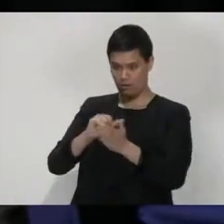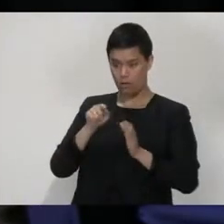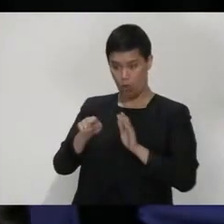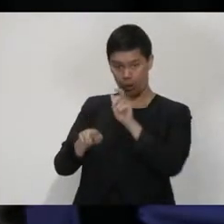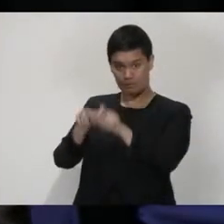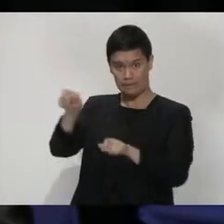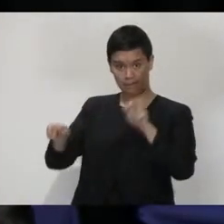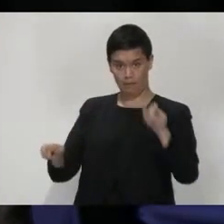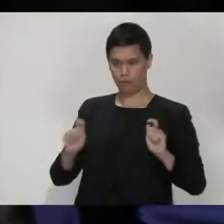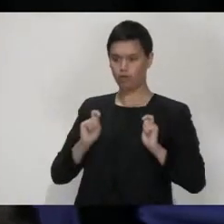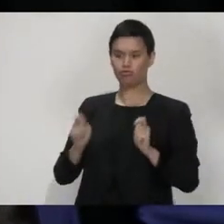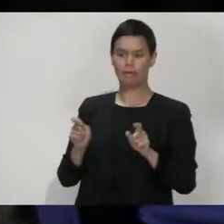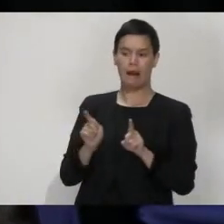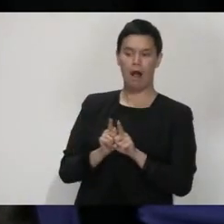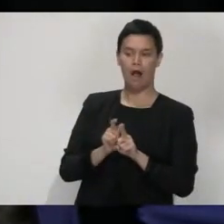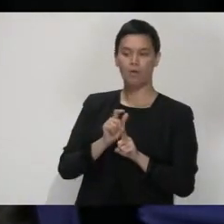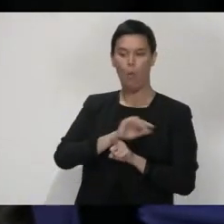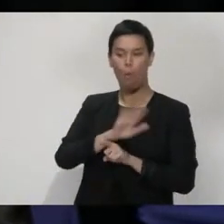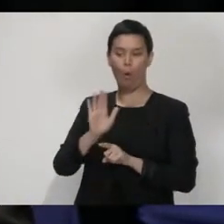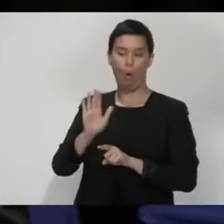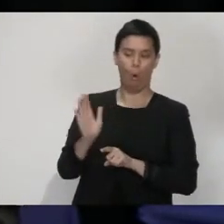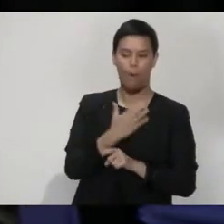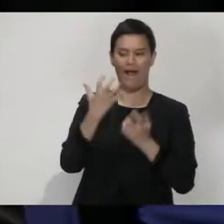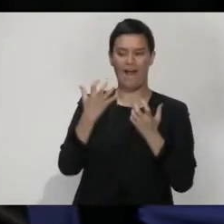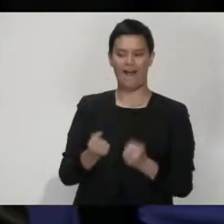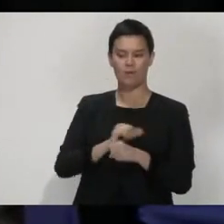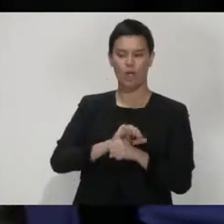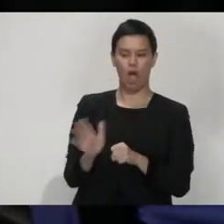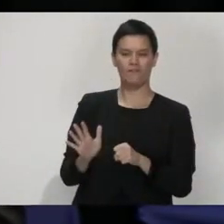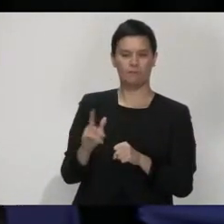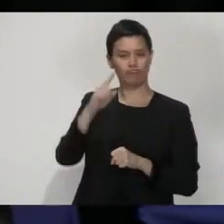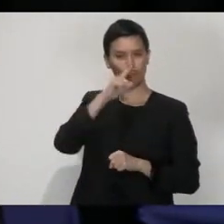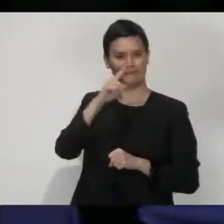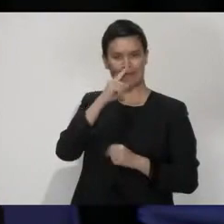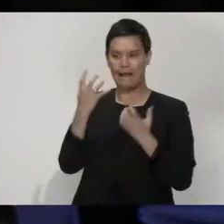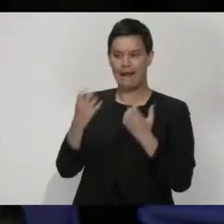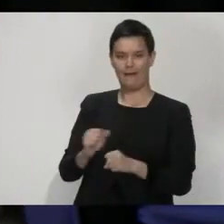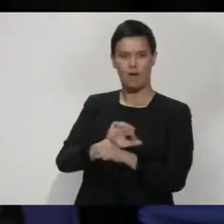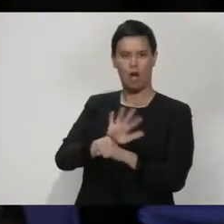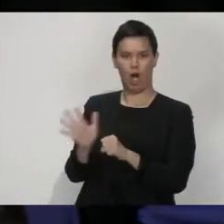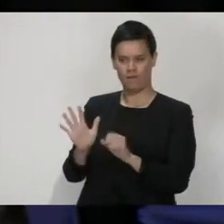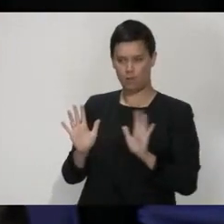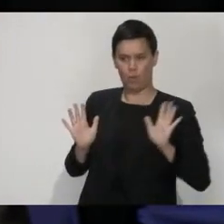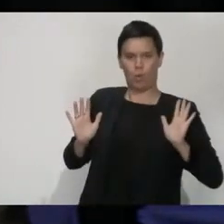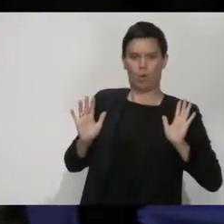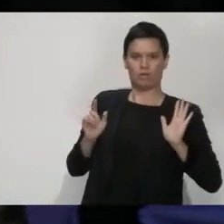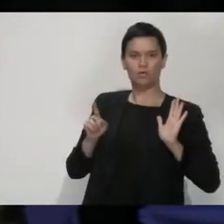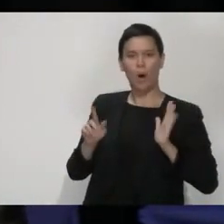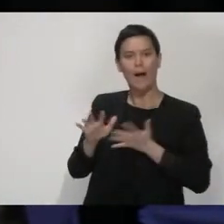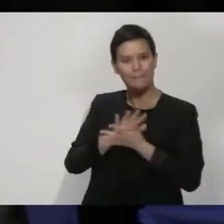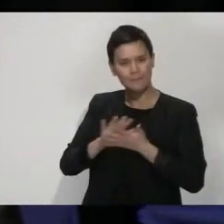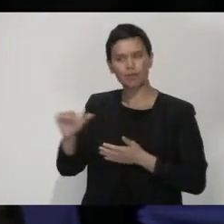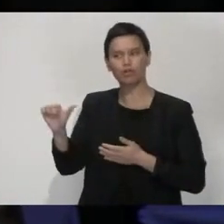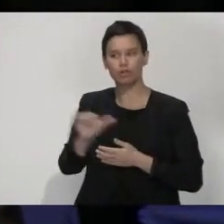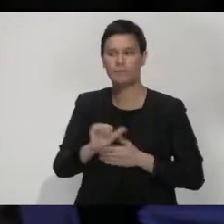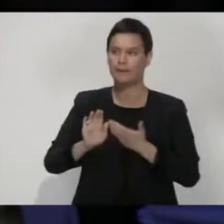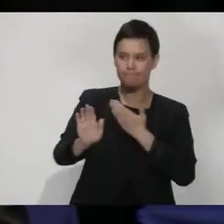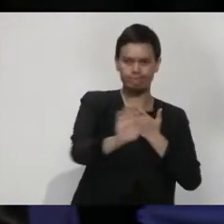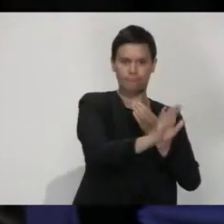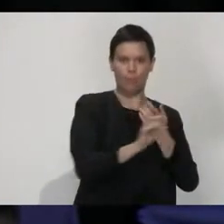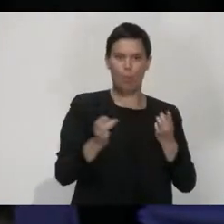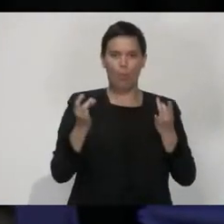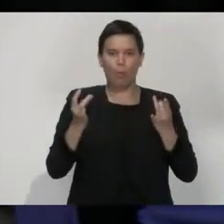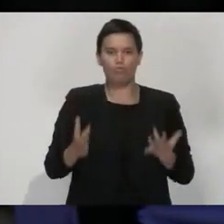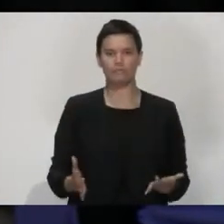to, and they've now been transferred to the jet park. Any more details about exactly how that might have happened, we'll have to go into.